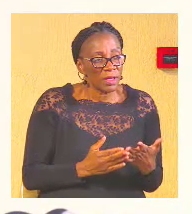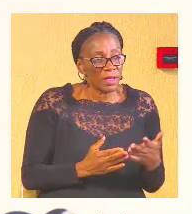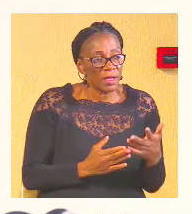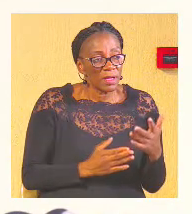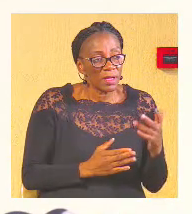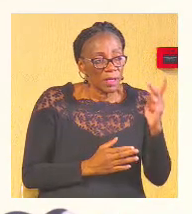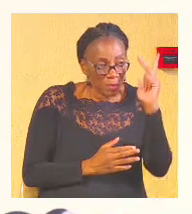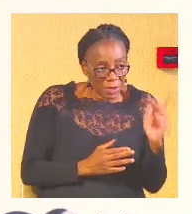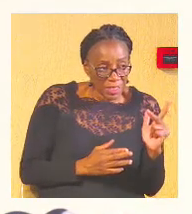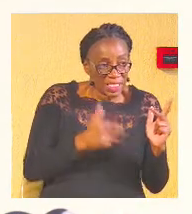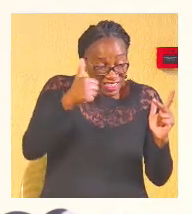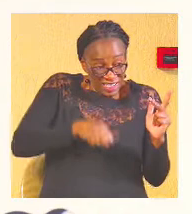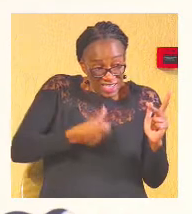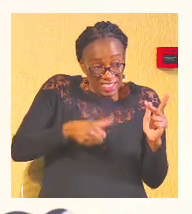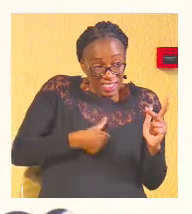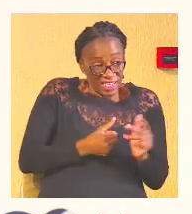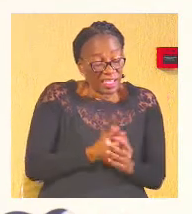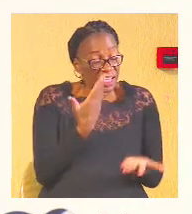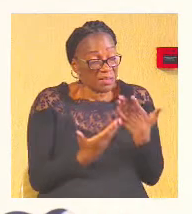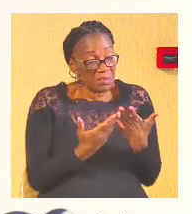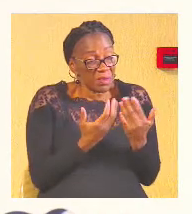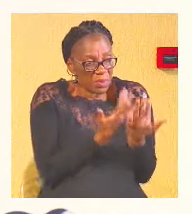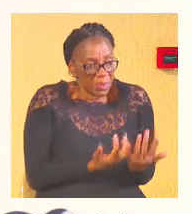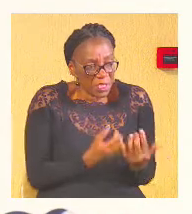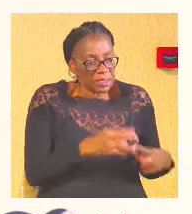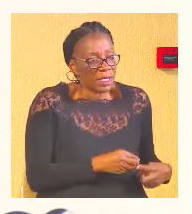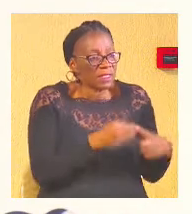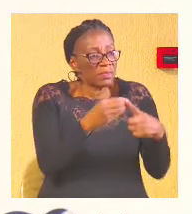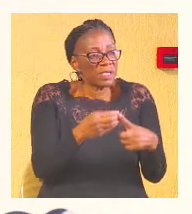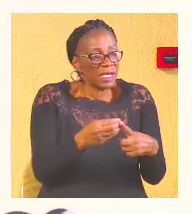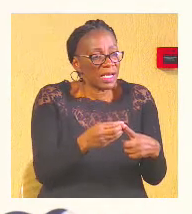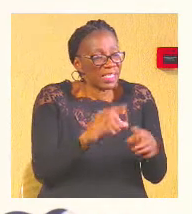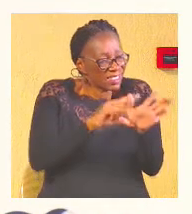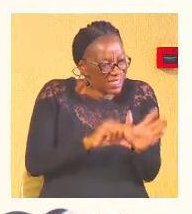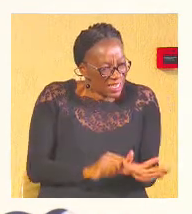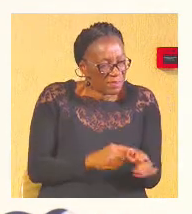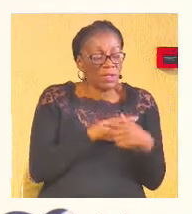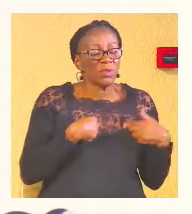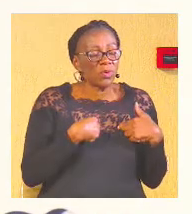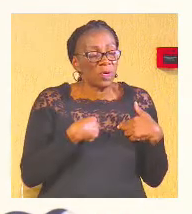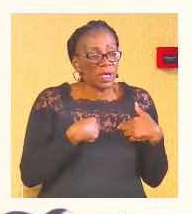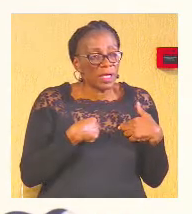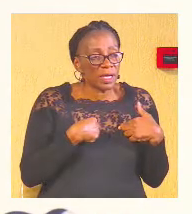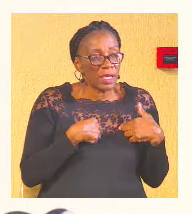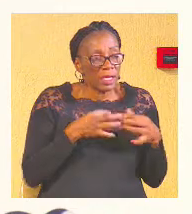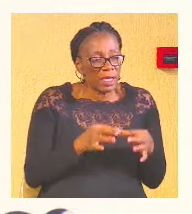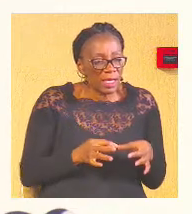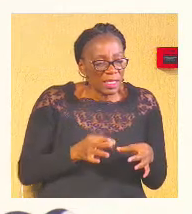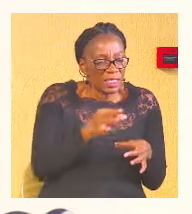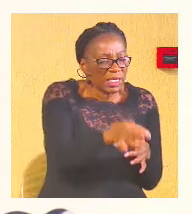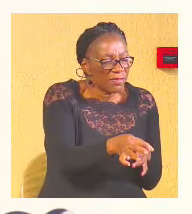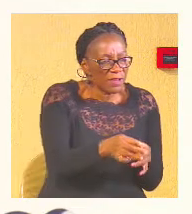specialized care that may not be available in the public health sector. We refer them elsewhere. Because as much as the public health sector